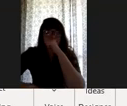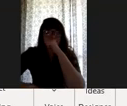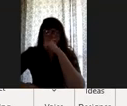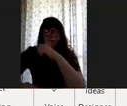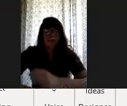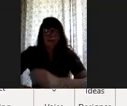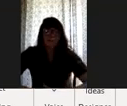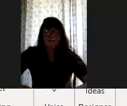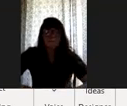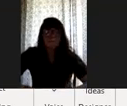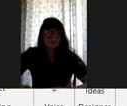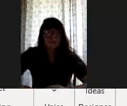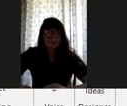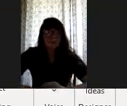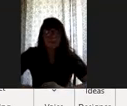Look at your tenses.